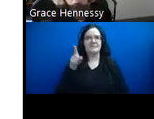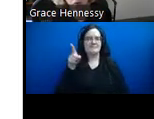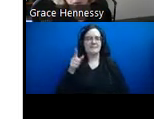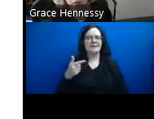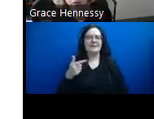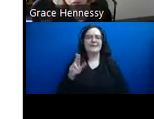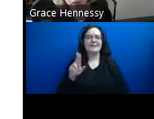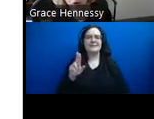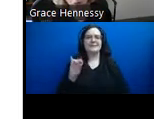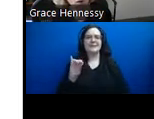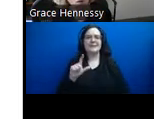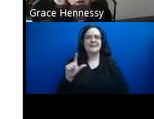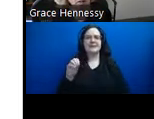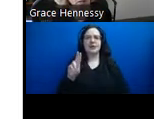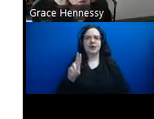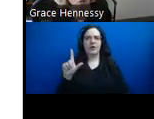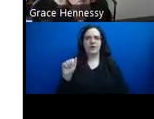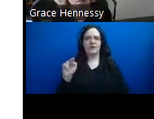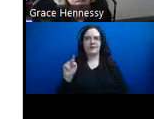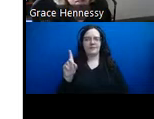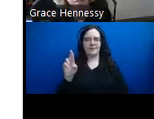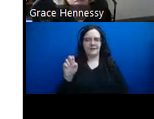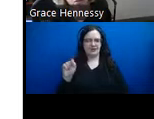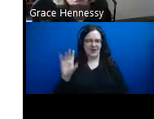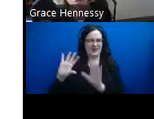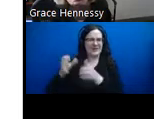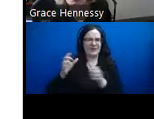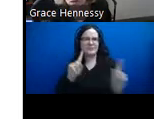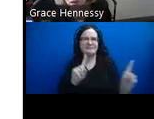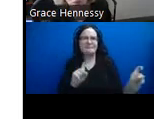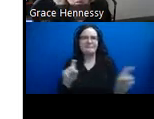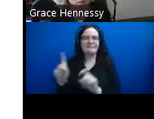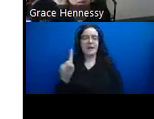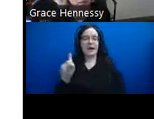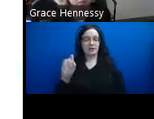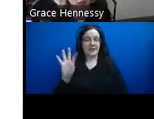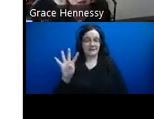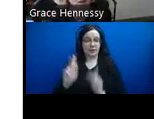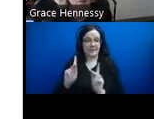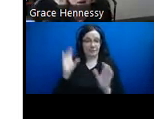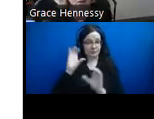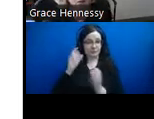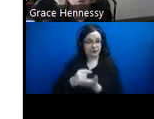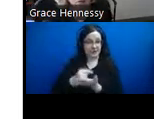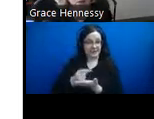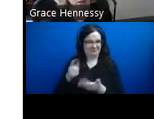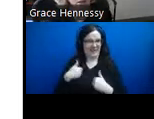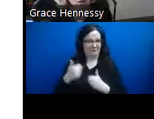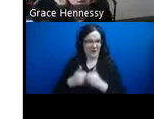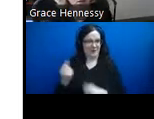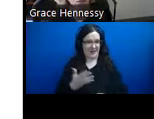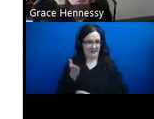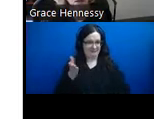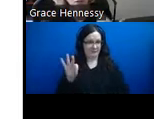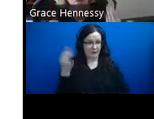colleagues, where they surveyed 194 treatment-seeking individuals with problem gambling in France. The factors associated